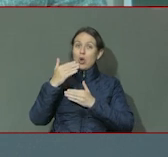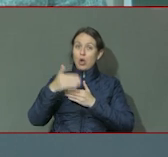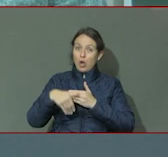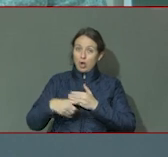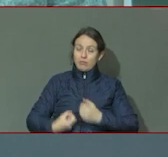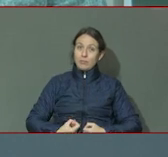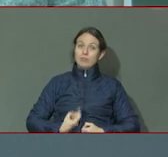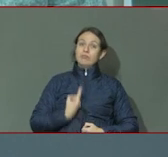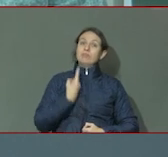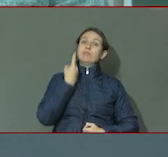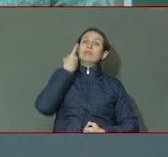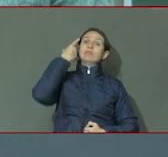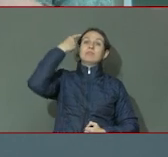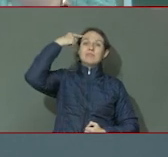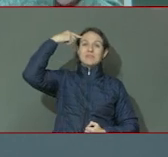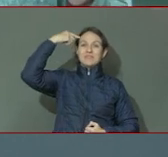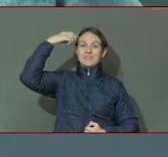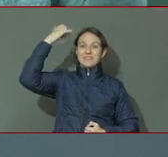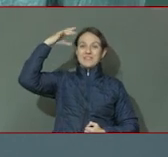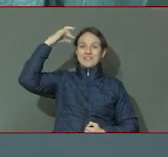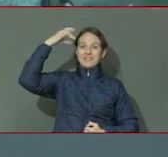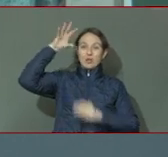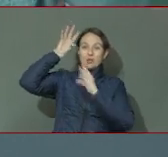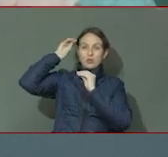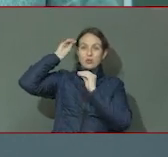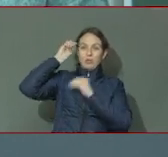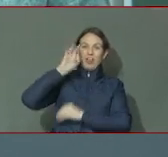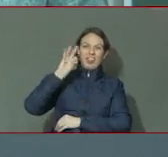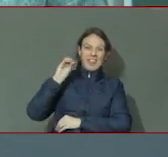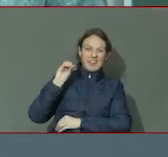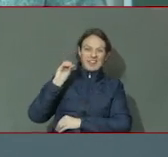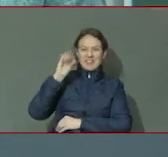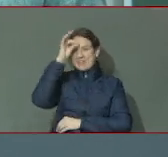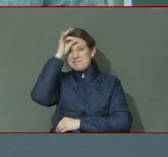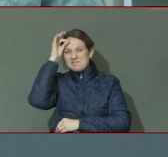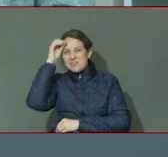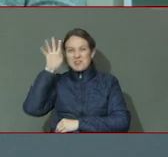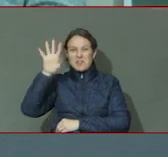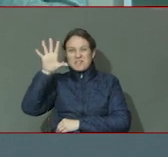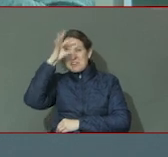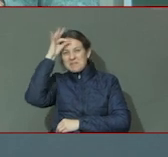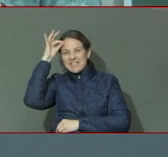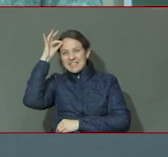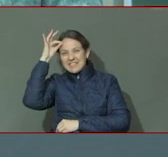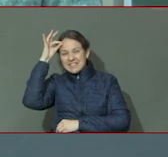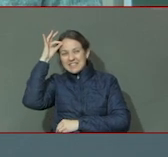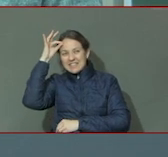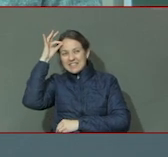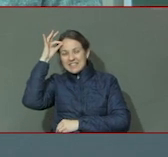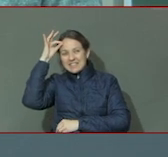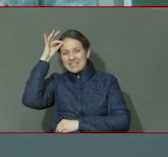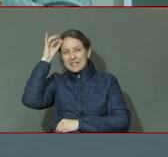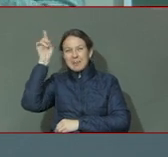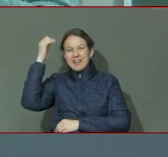message, make the headache better. But that can take 30 to 45 minutes. But now, it's an